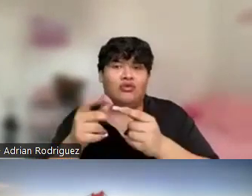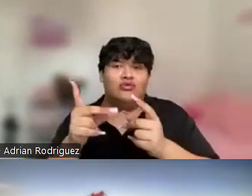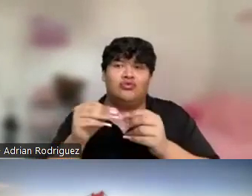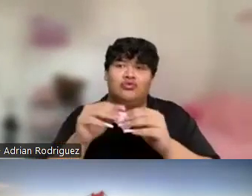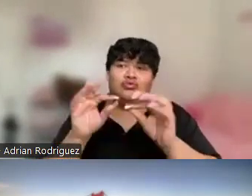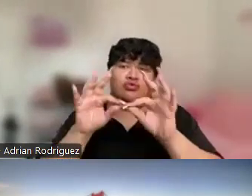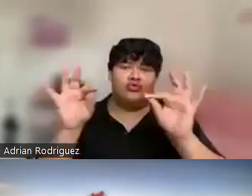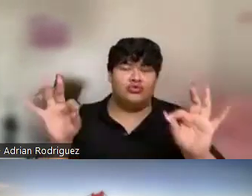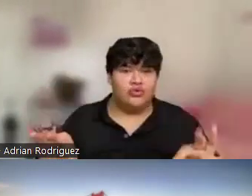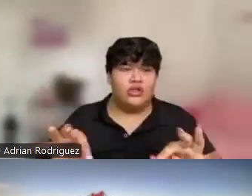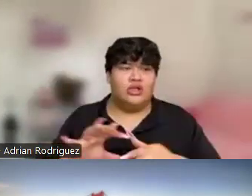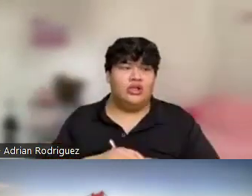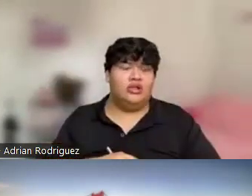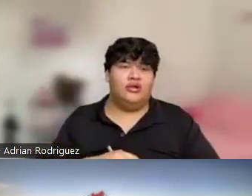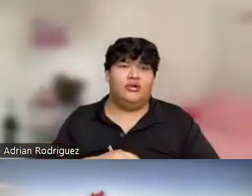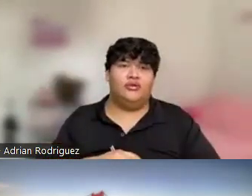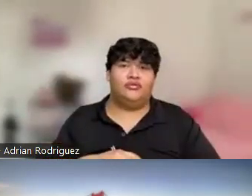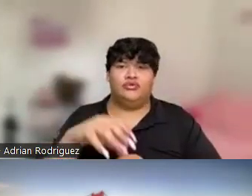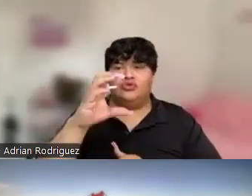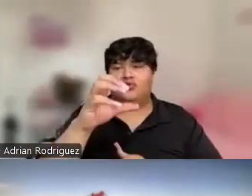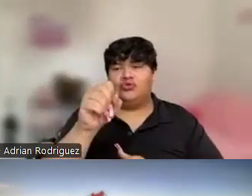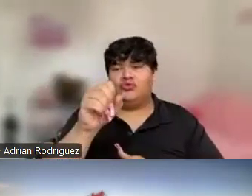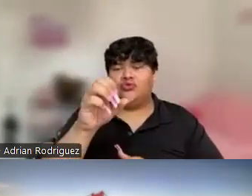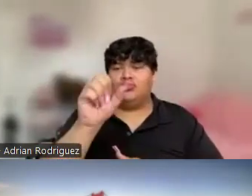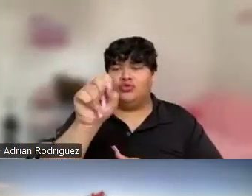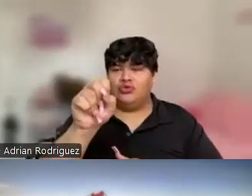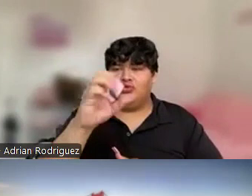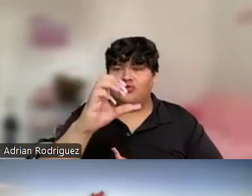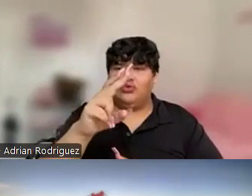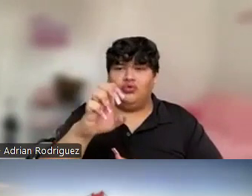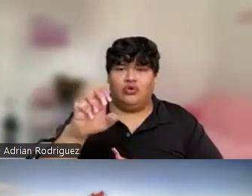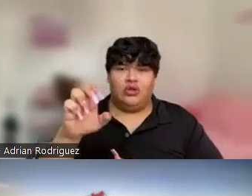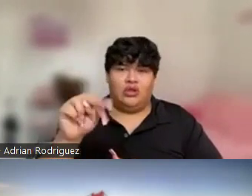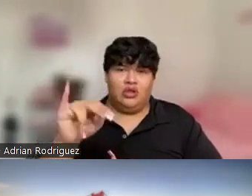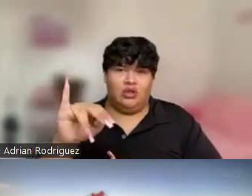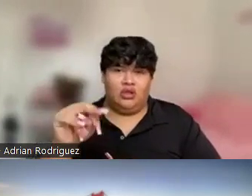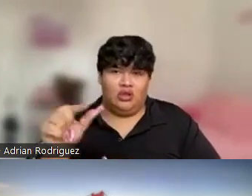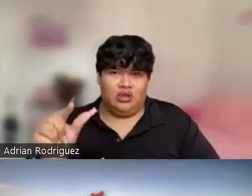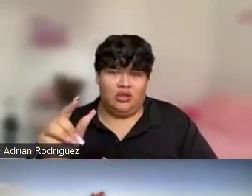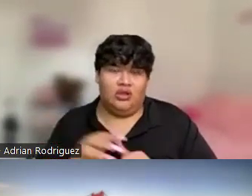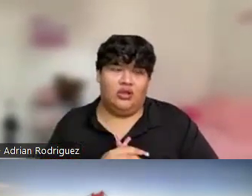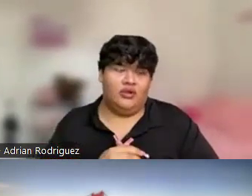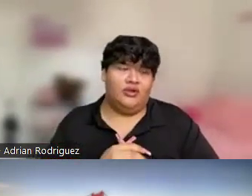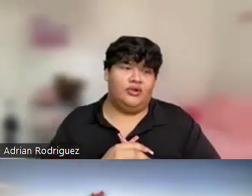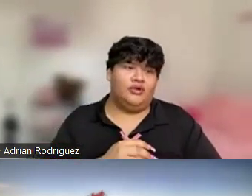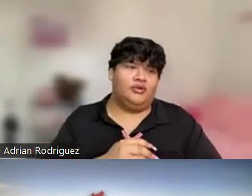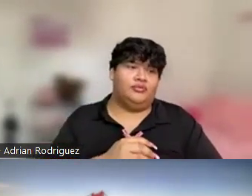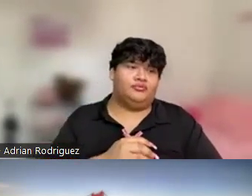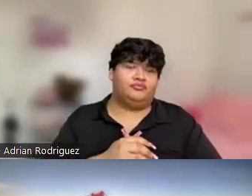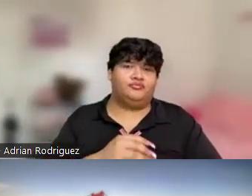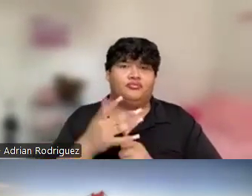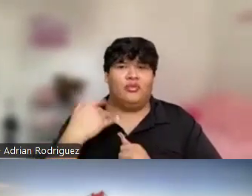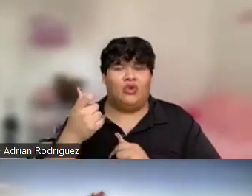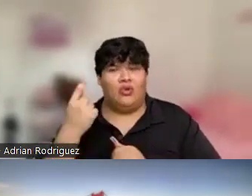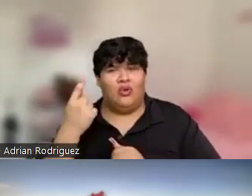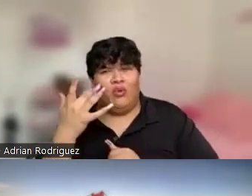If there was a lot of, I don't remember a lot of sort of inquiry as to why that could be difficult, although I'm